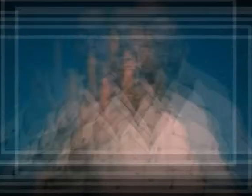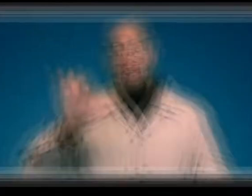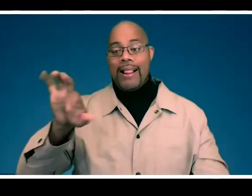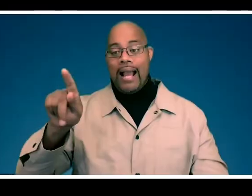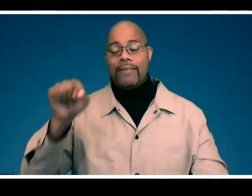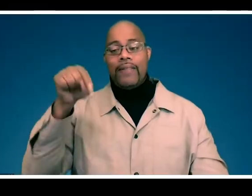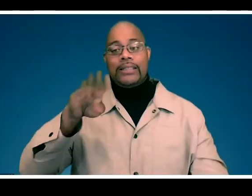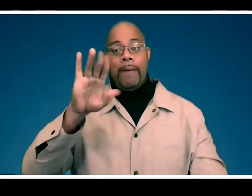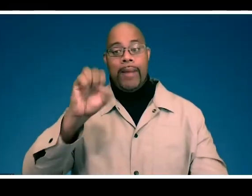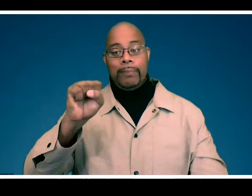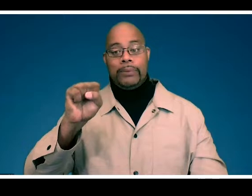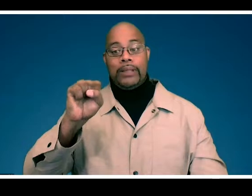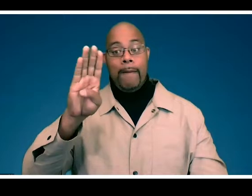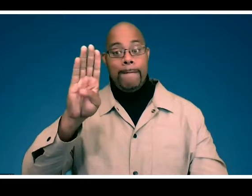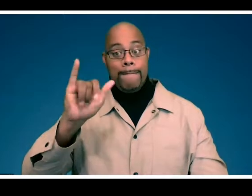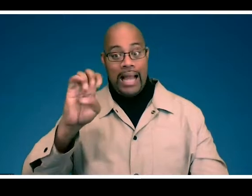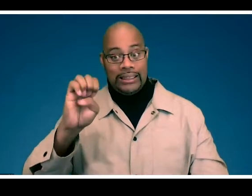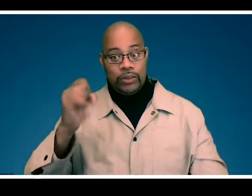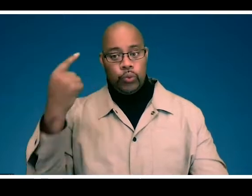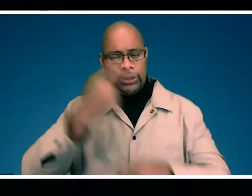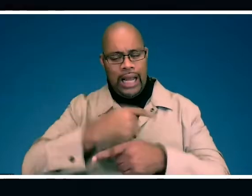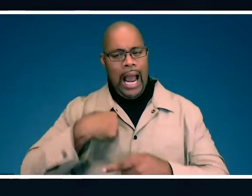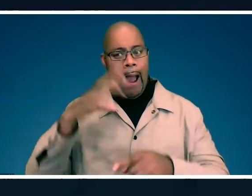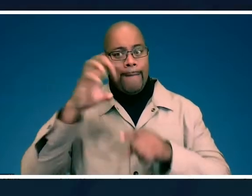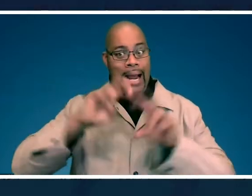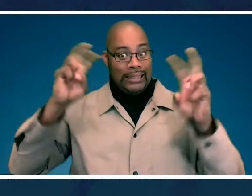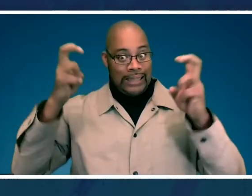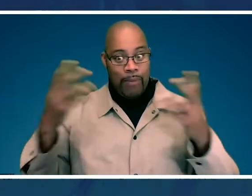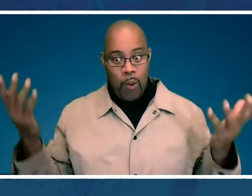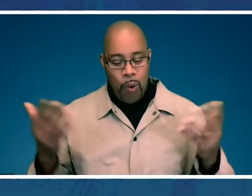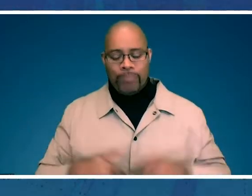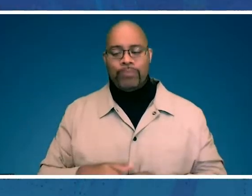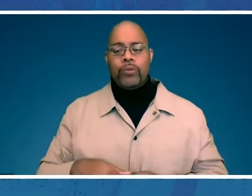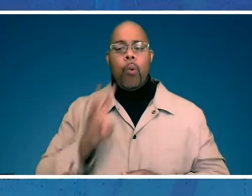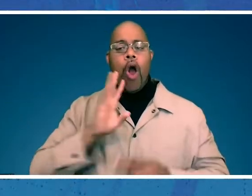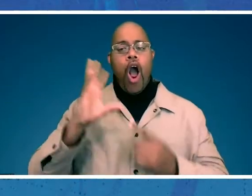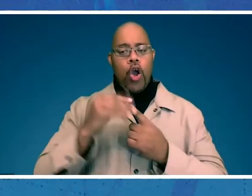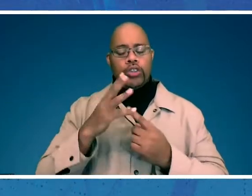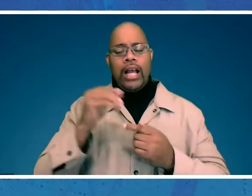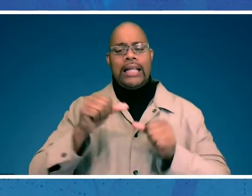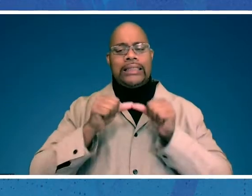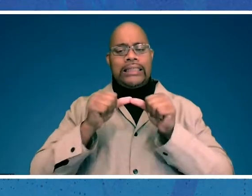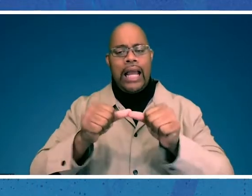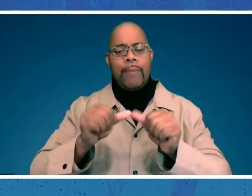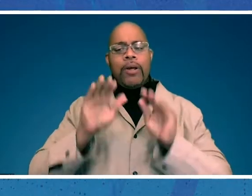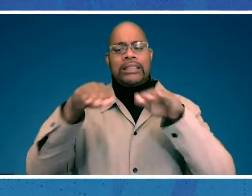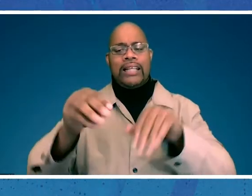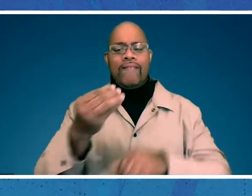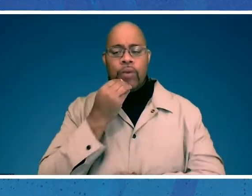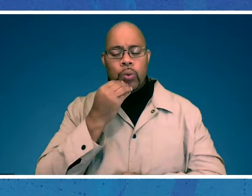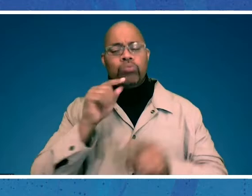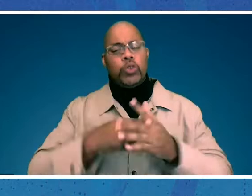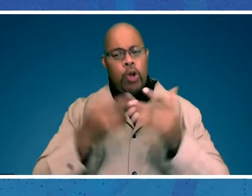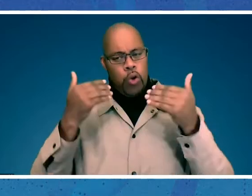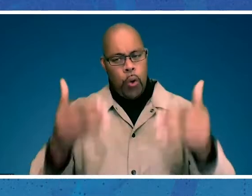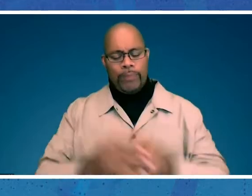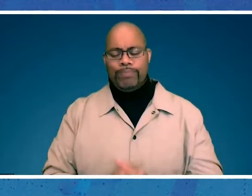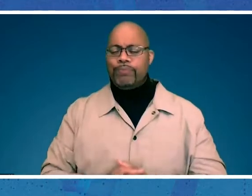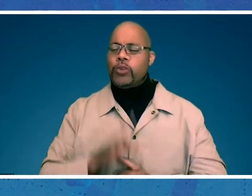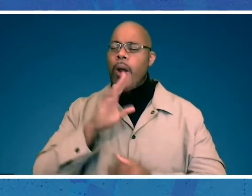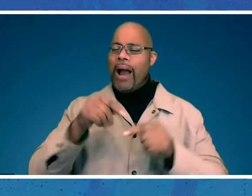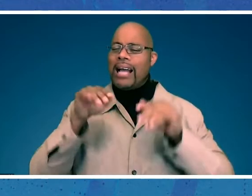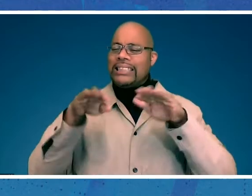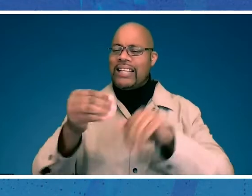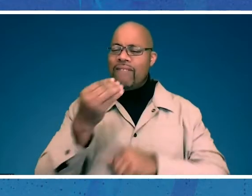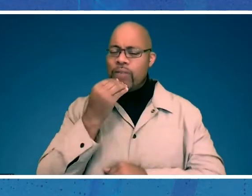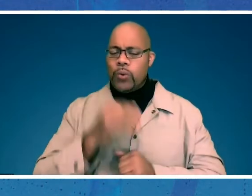This is BIM Bites. Today, I'll be biting into the topic of aquaculture and sustainable seafood. Let's get started. Let's talk